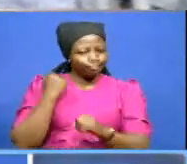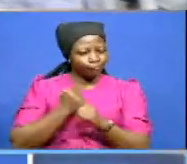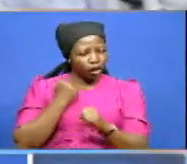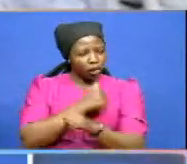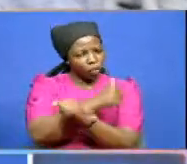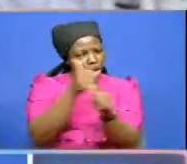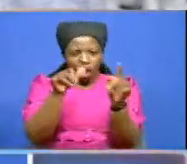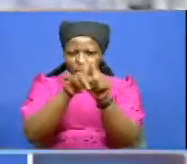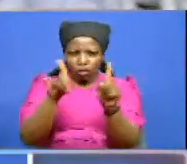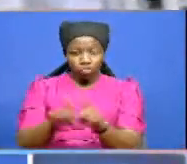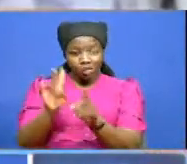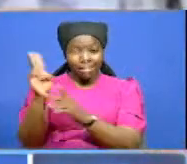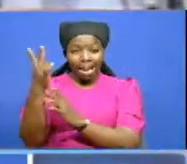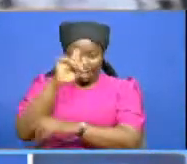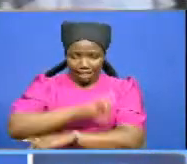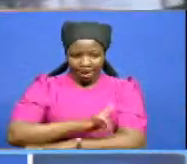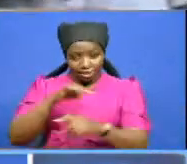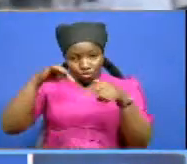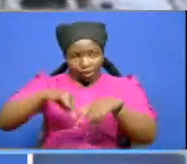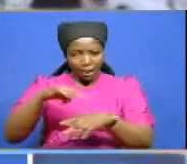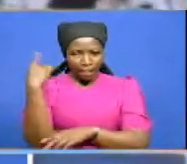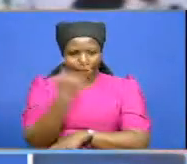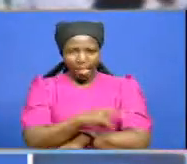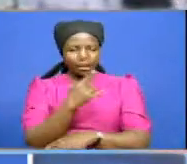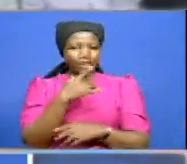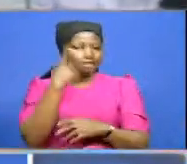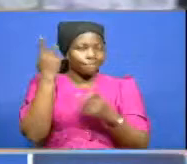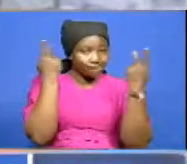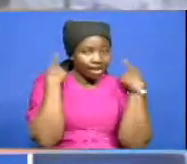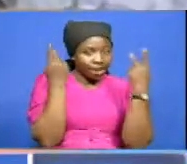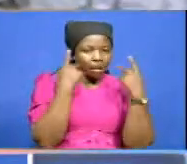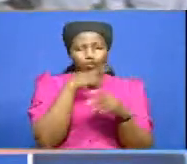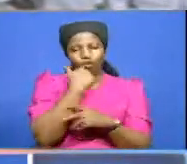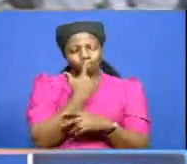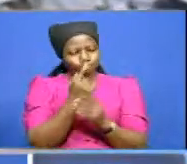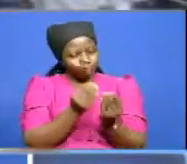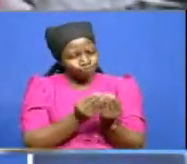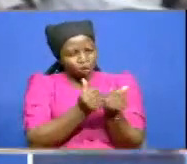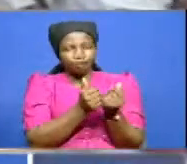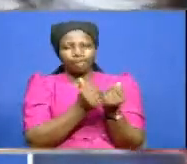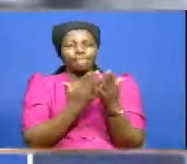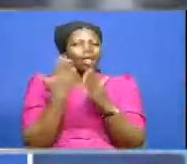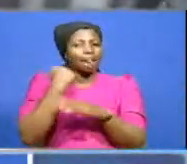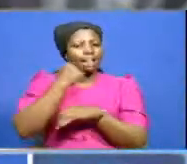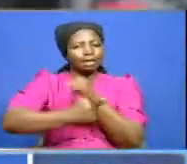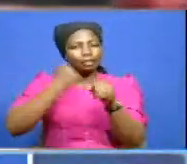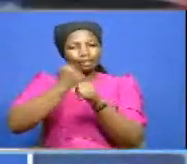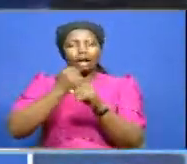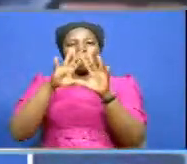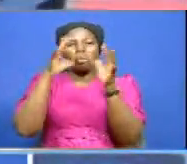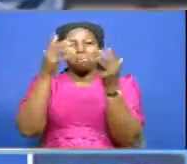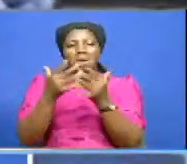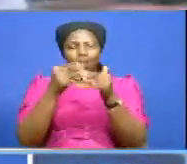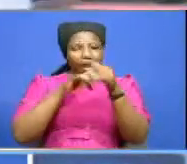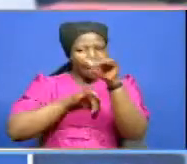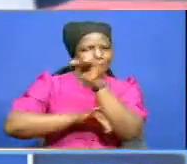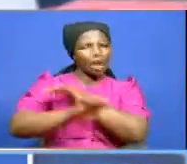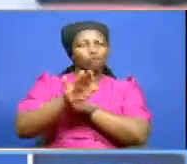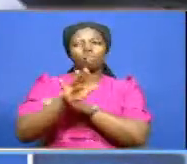day 2. Today, outclassing rivals Philippines, who defeated them at last year's World Martial Arts